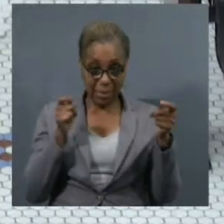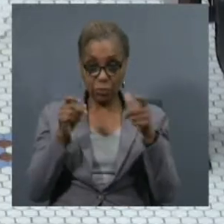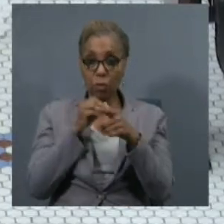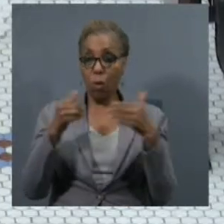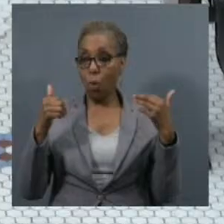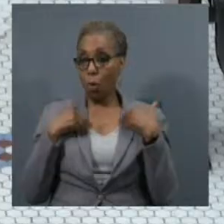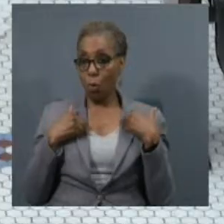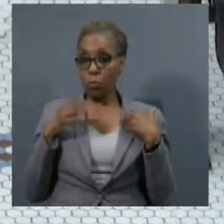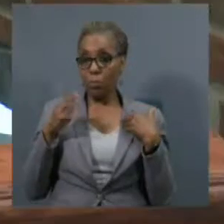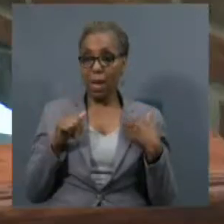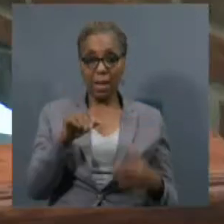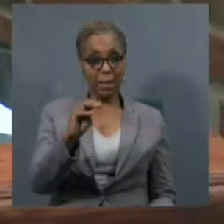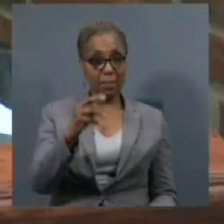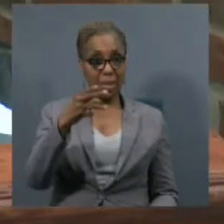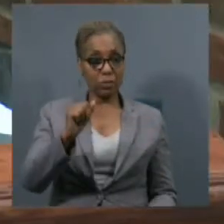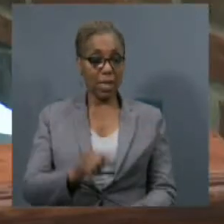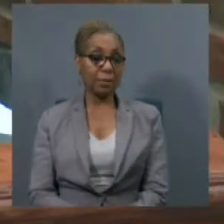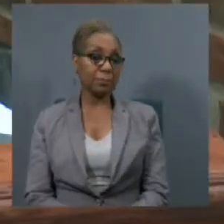MHA.